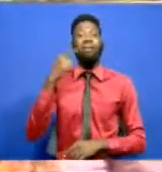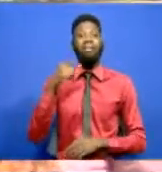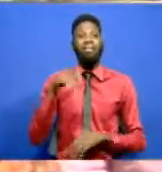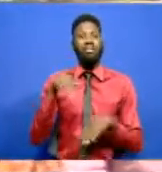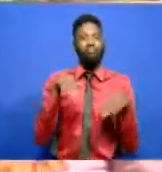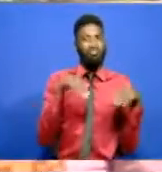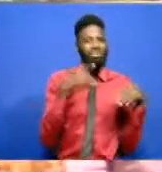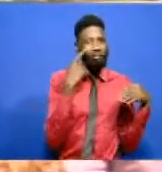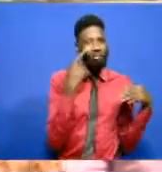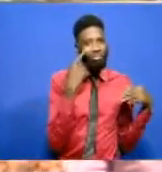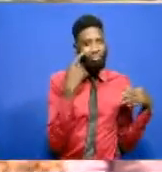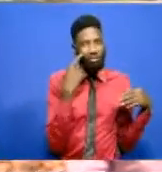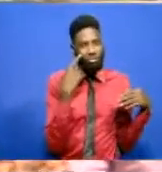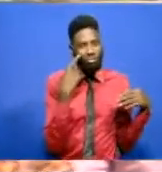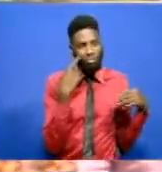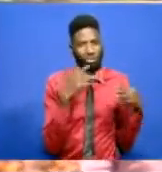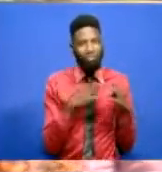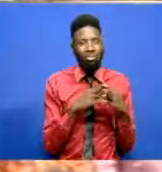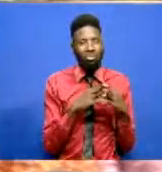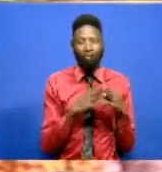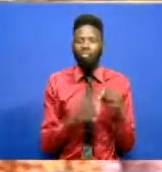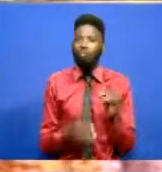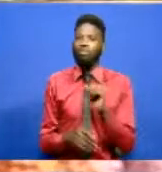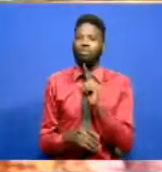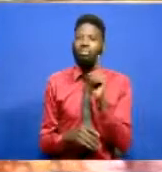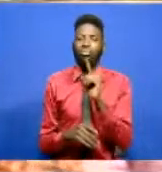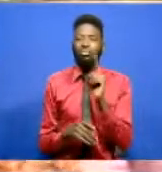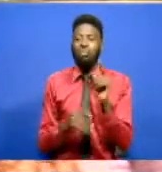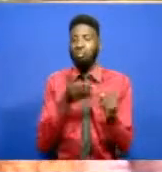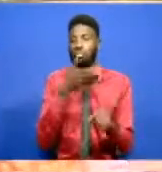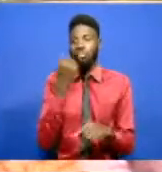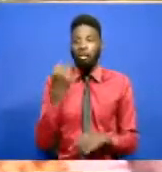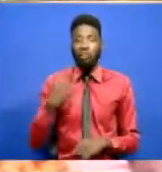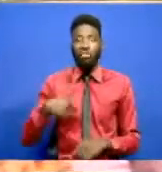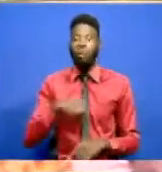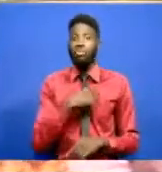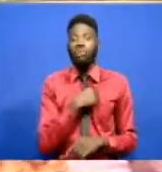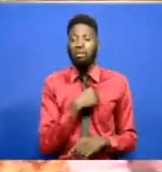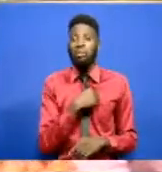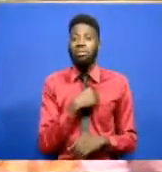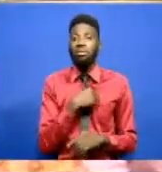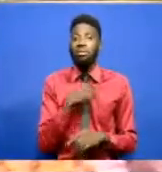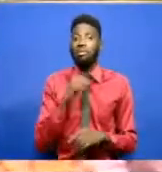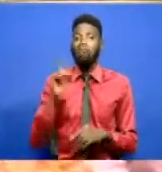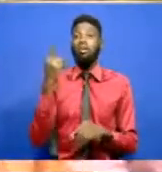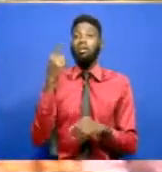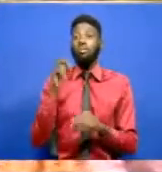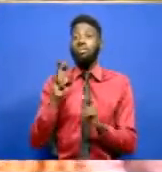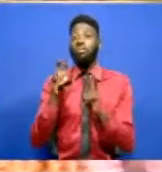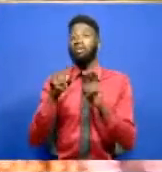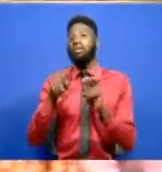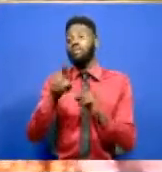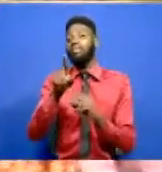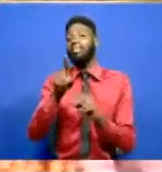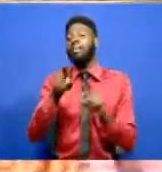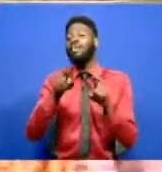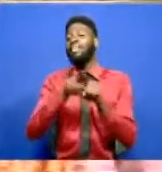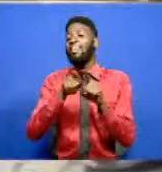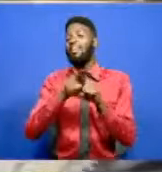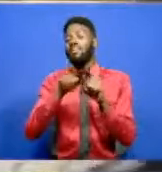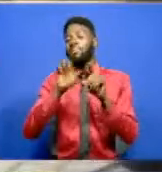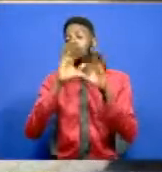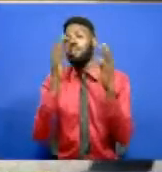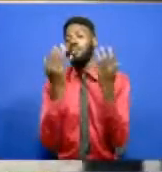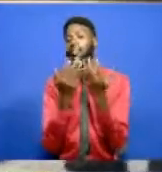don't think we should go to stretch our minds. We should have been watching. It's the same drug that they have been given to other people in the world that is